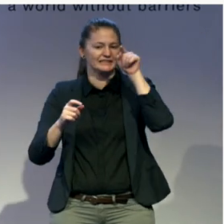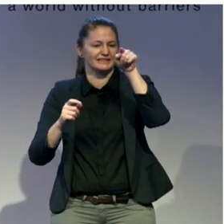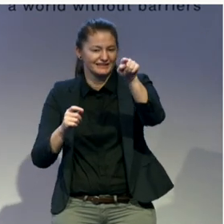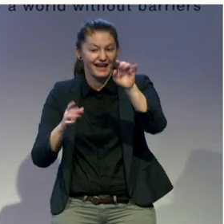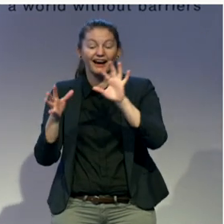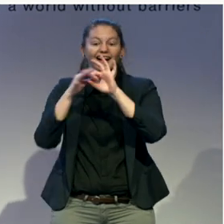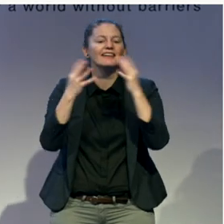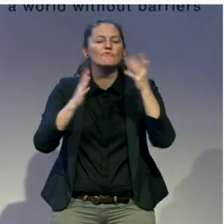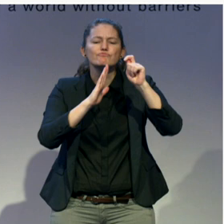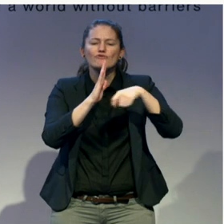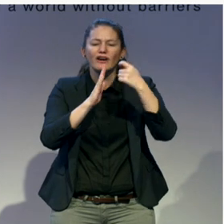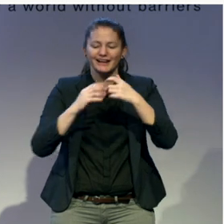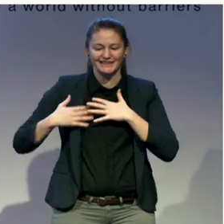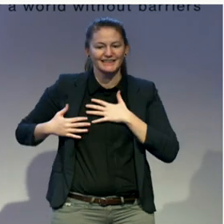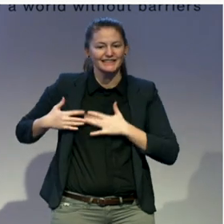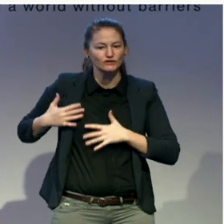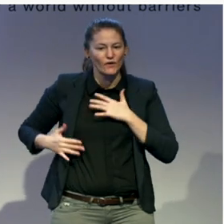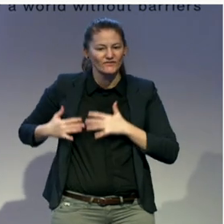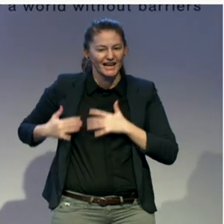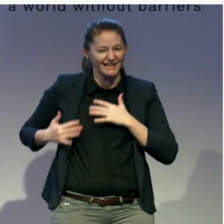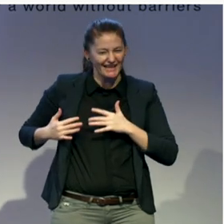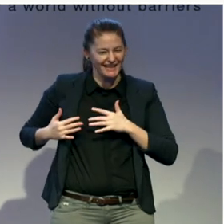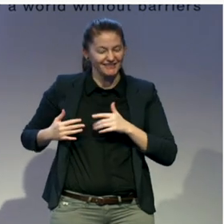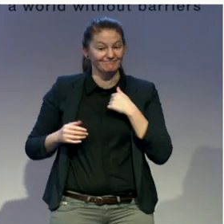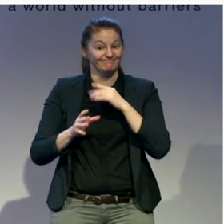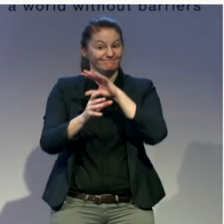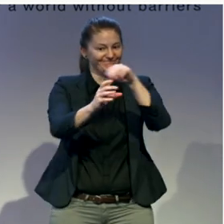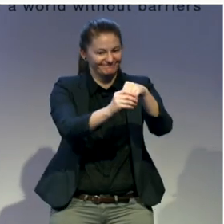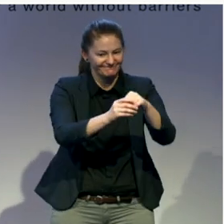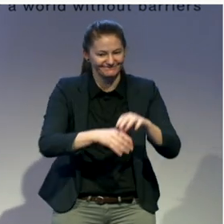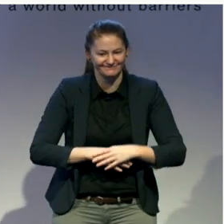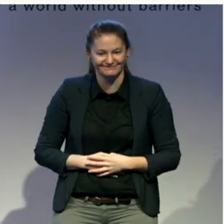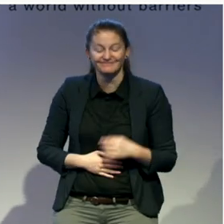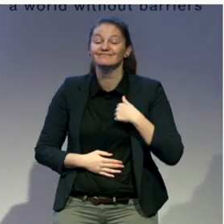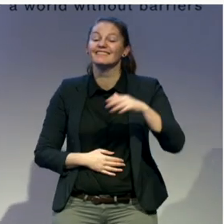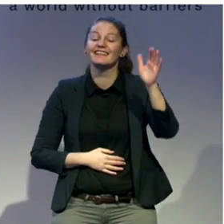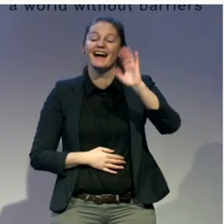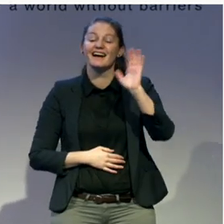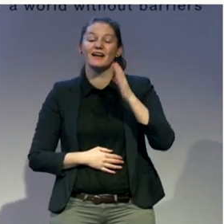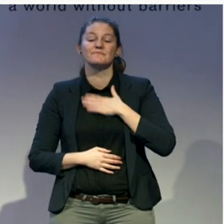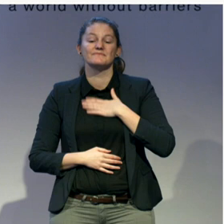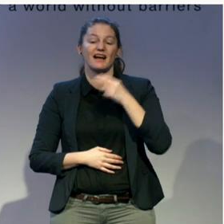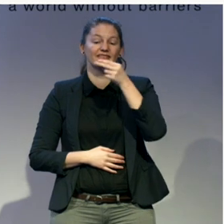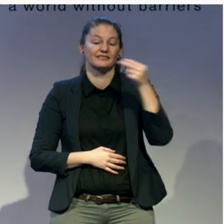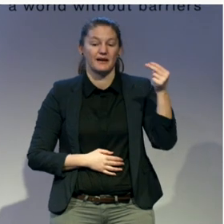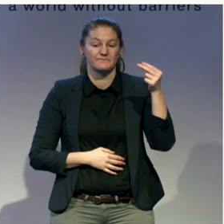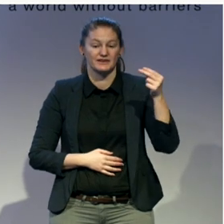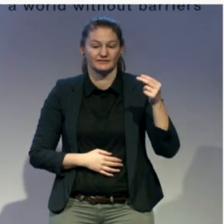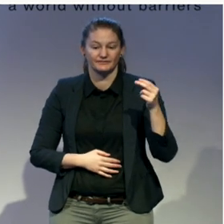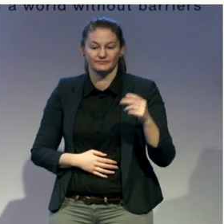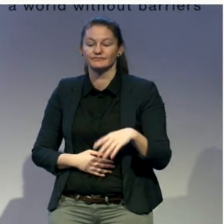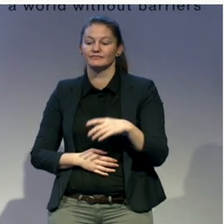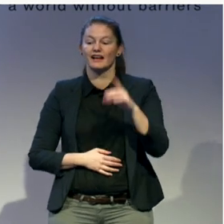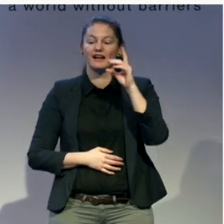Hello, my name is Liron David, and I'm from Enosh, the Israeli Mental Health Association, and we will be presenting the